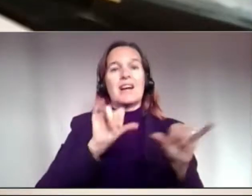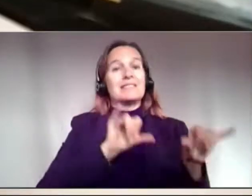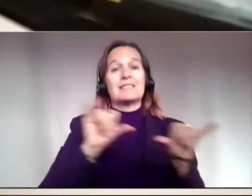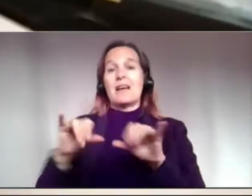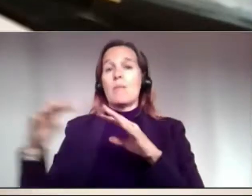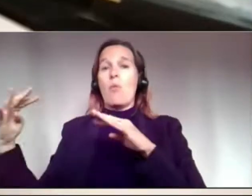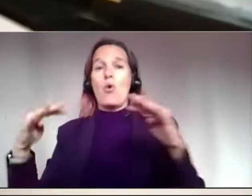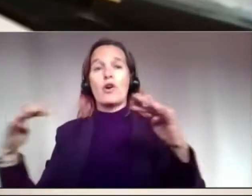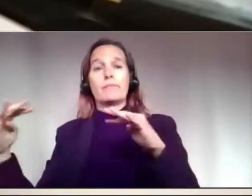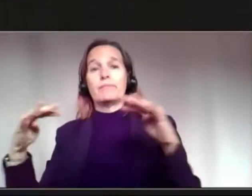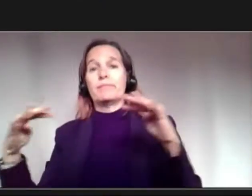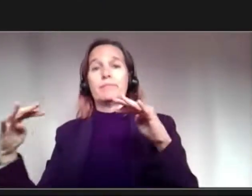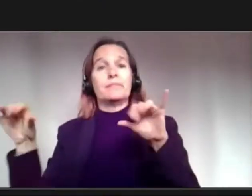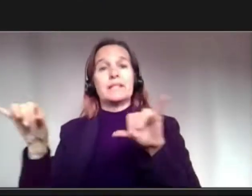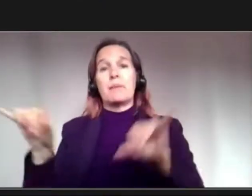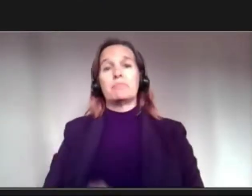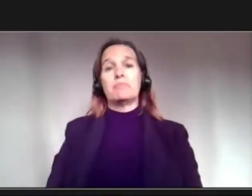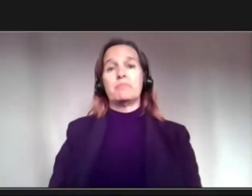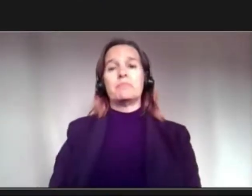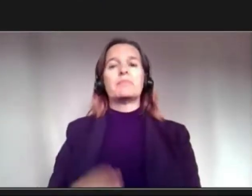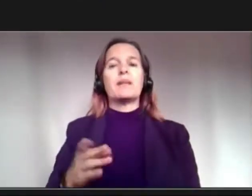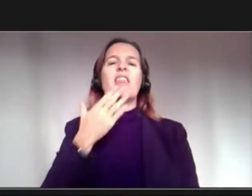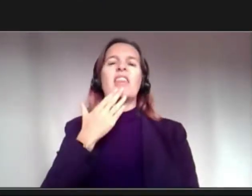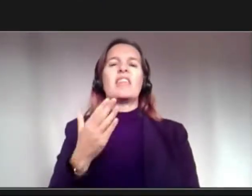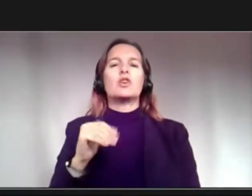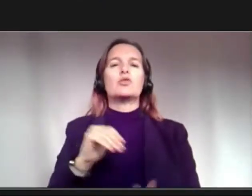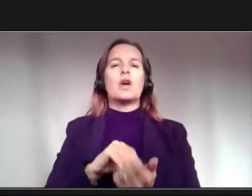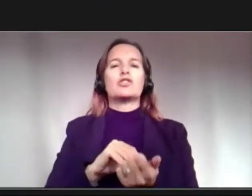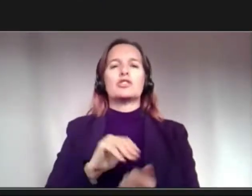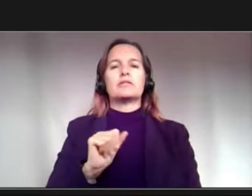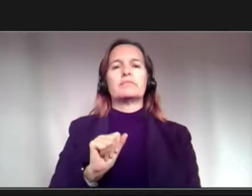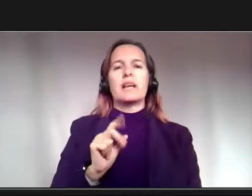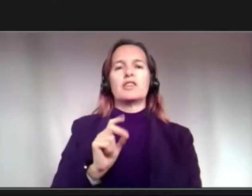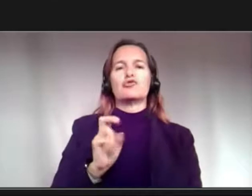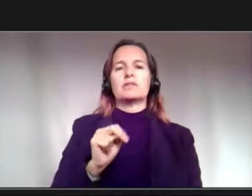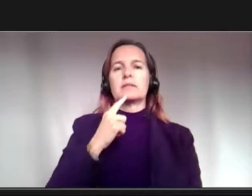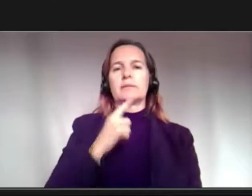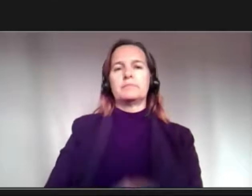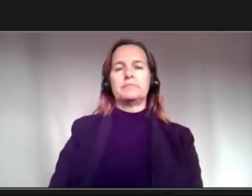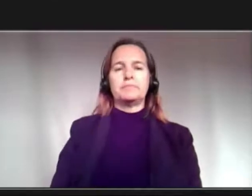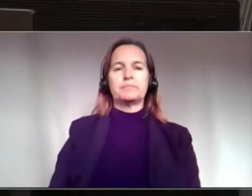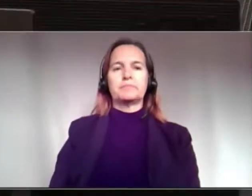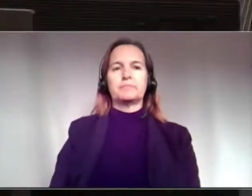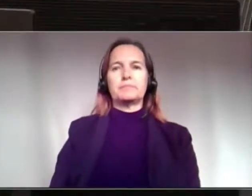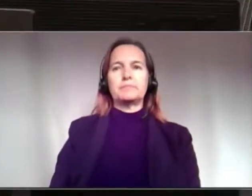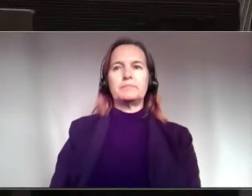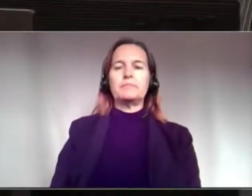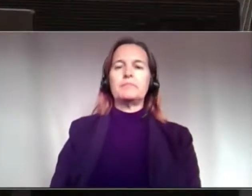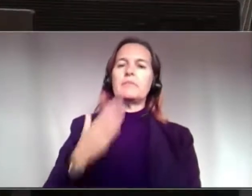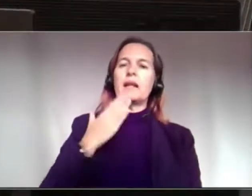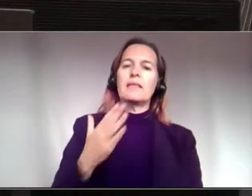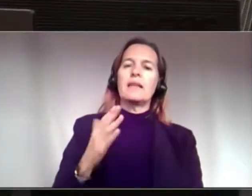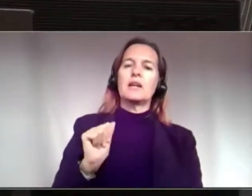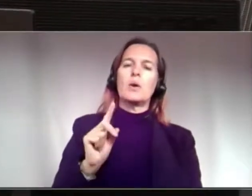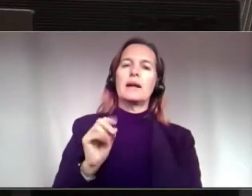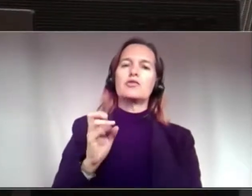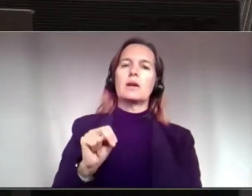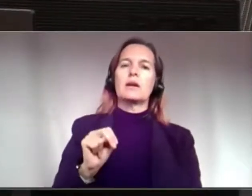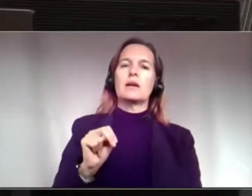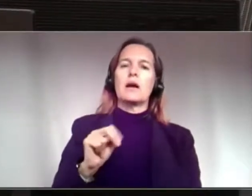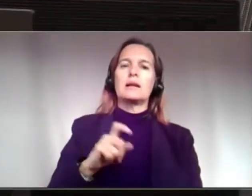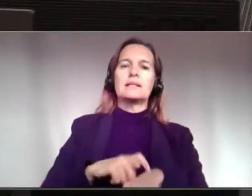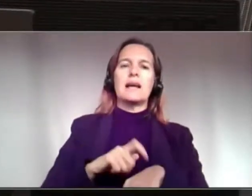Okay, thank you, Doctor. Thank you, Adrian. We have time for just a couple